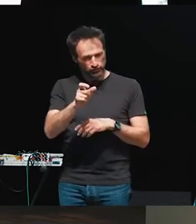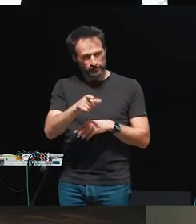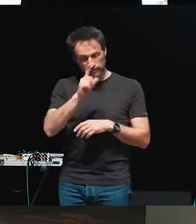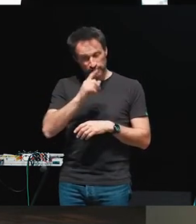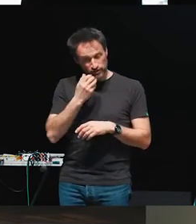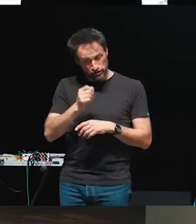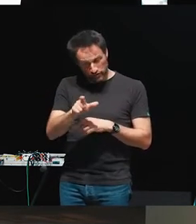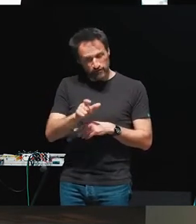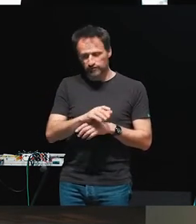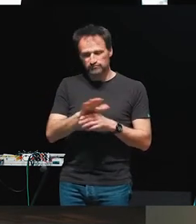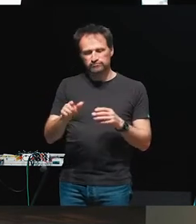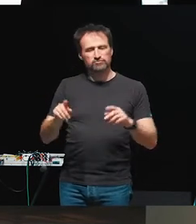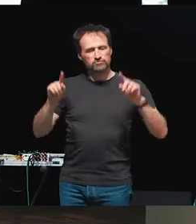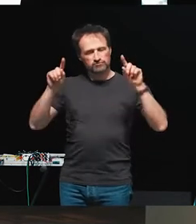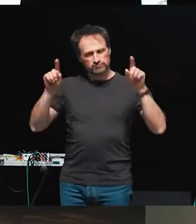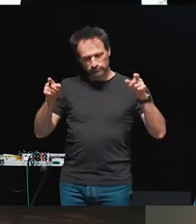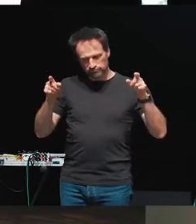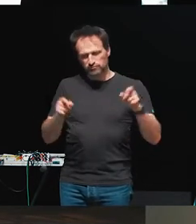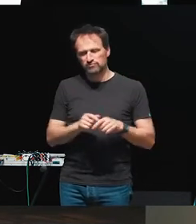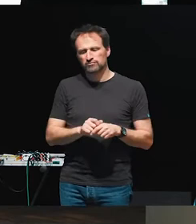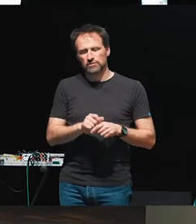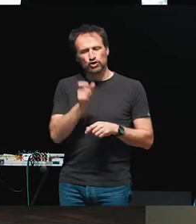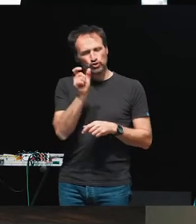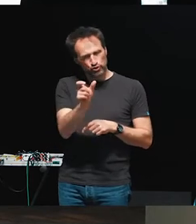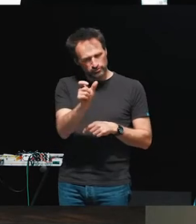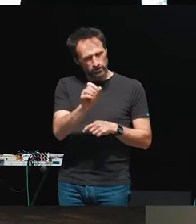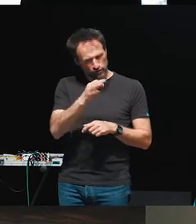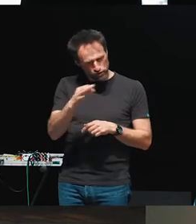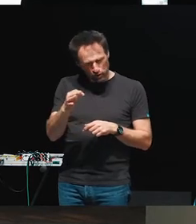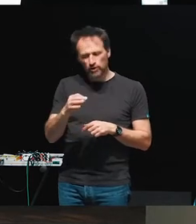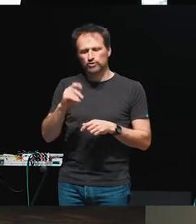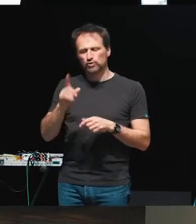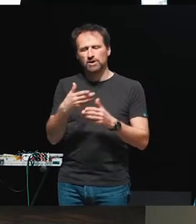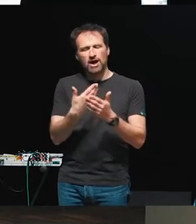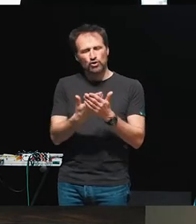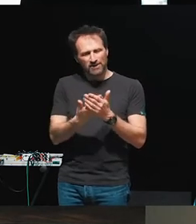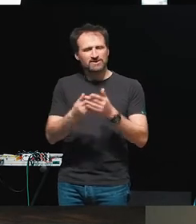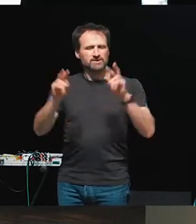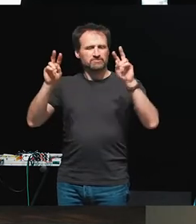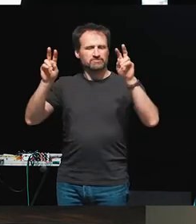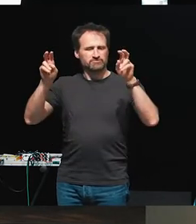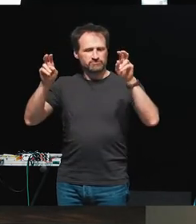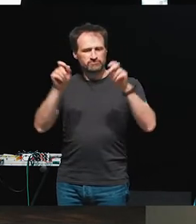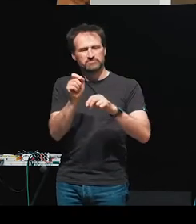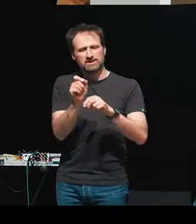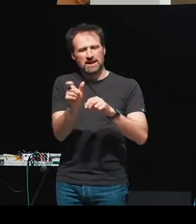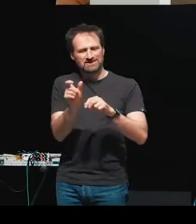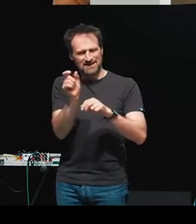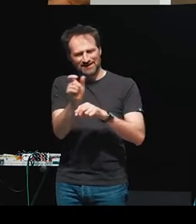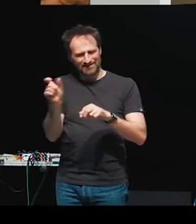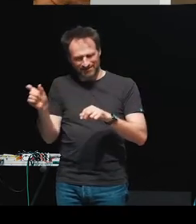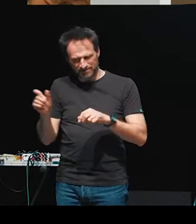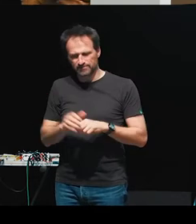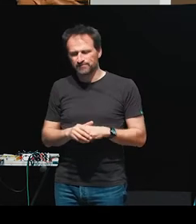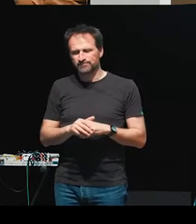open parentheses, type the name of the function, and the argument separated by spaces. The second one is calling the same function with more arguments. We're